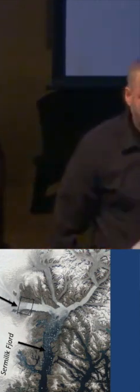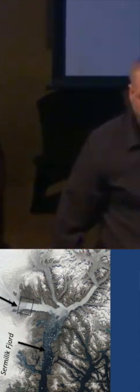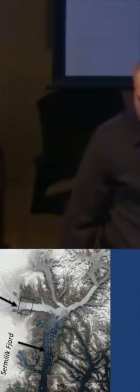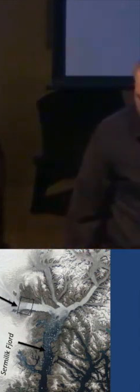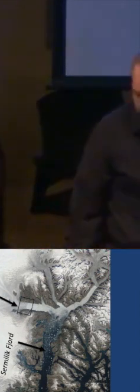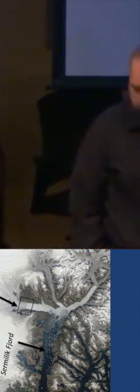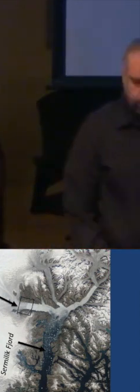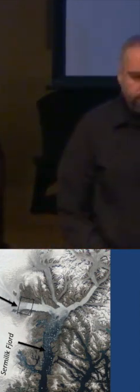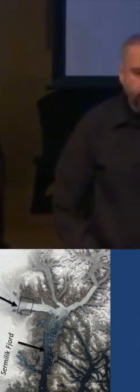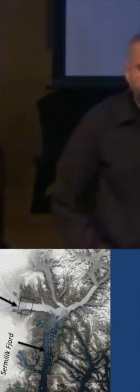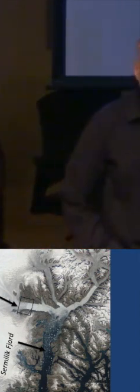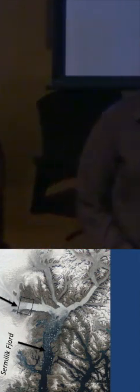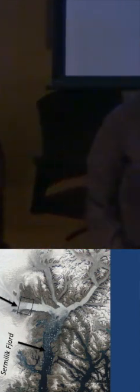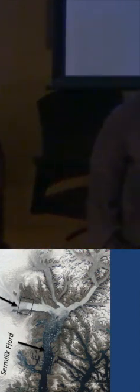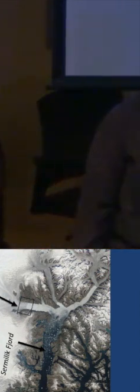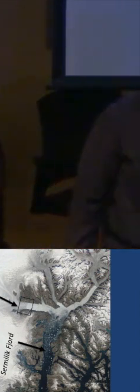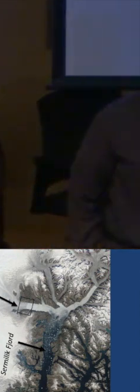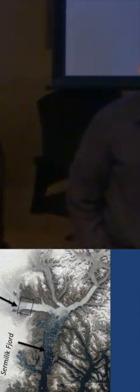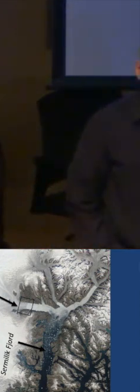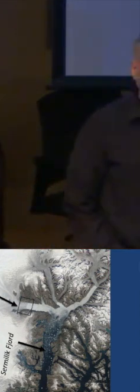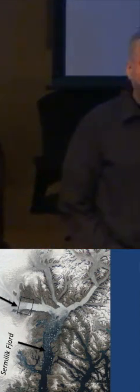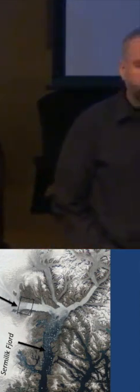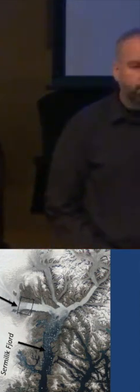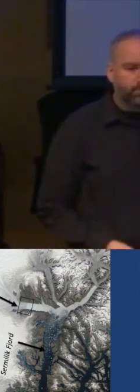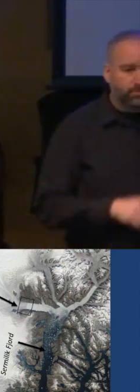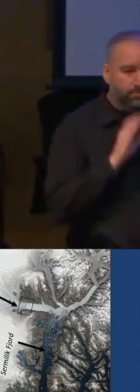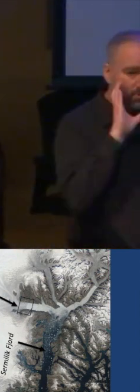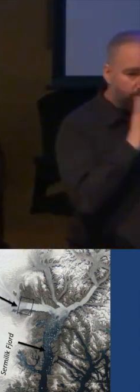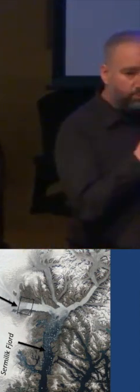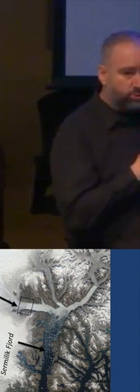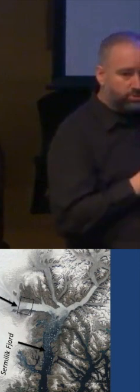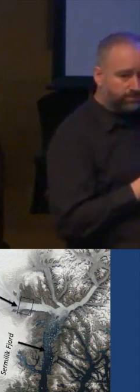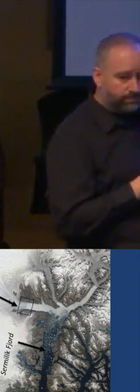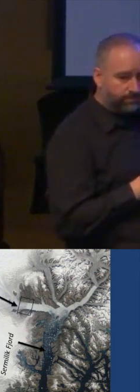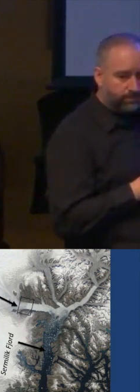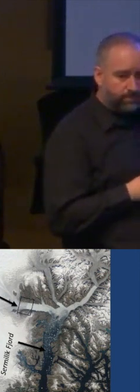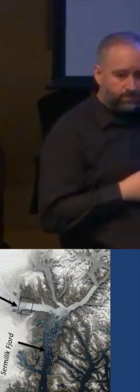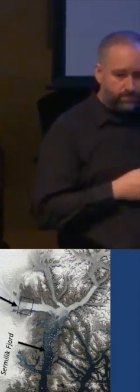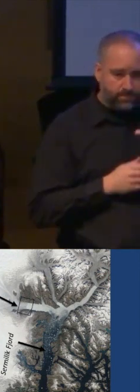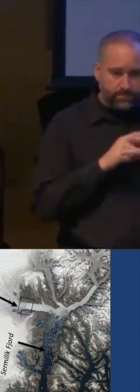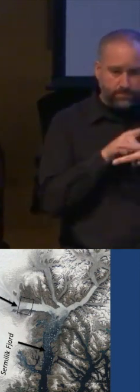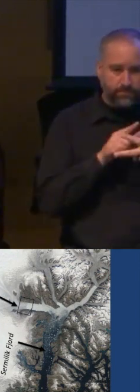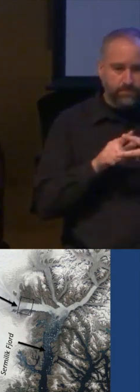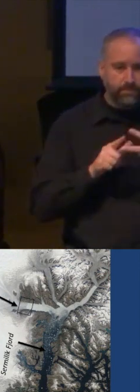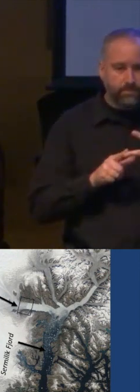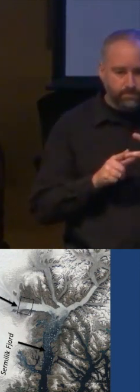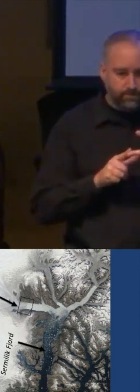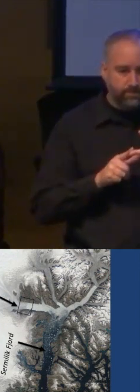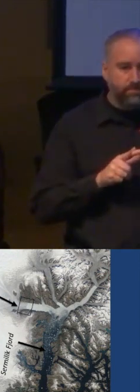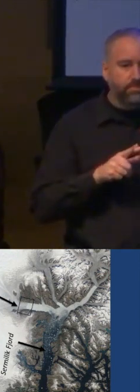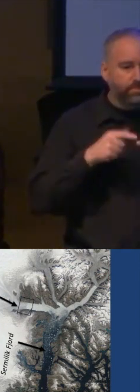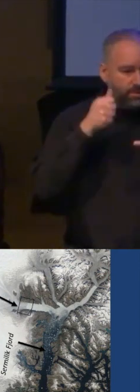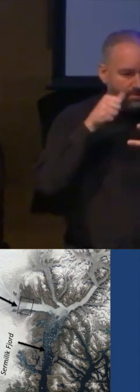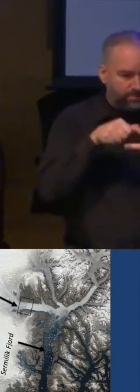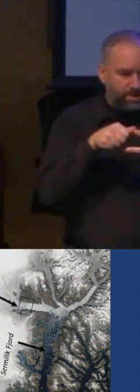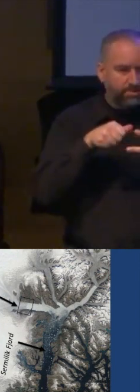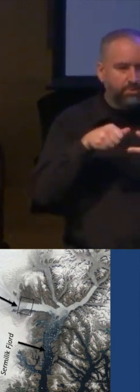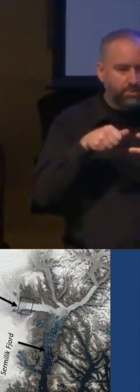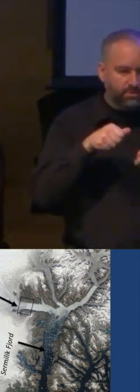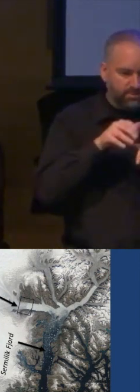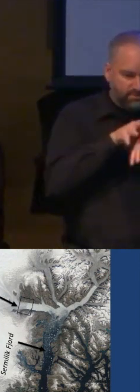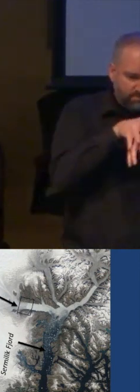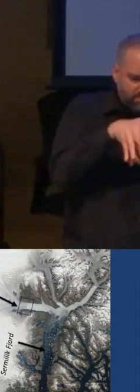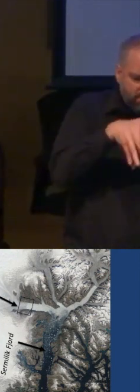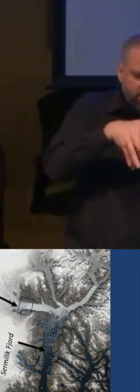images looks like. So in just a few years, now remember, glaciers are supposed to move really slow. They're supposed